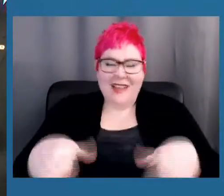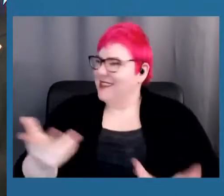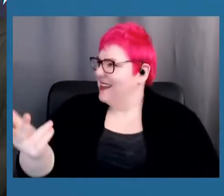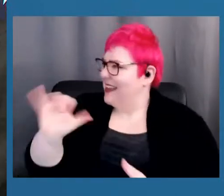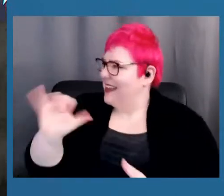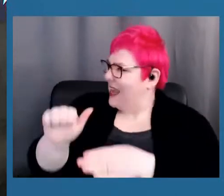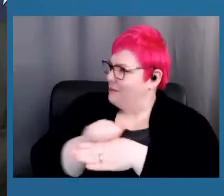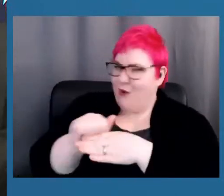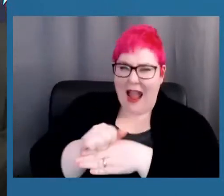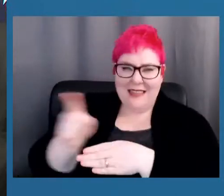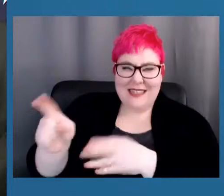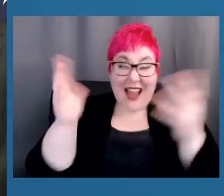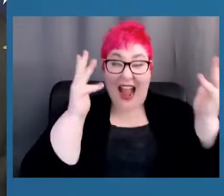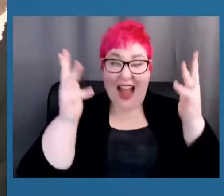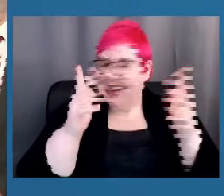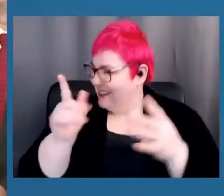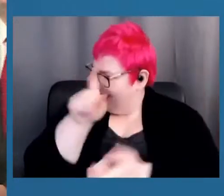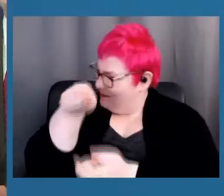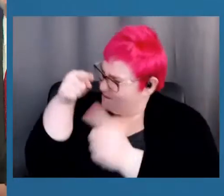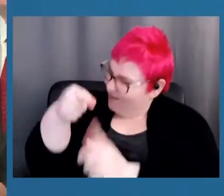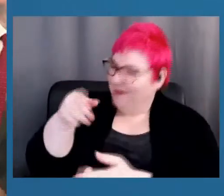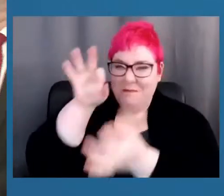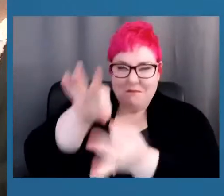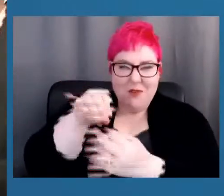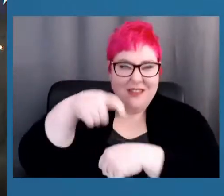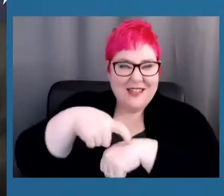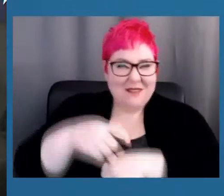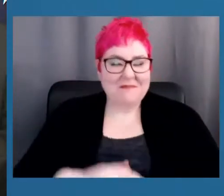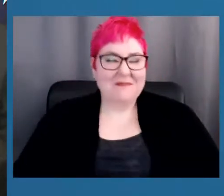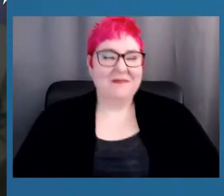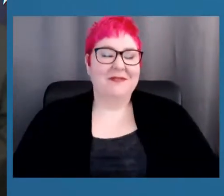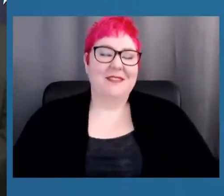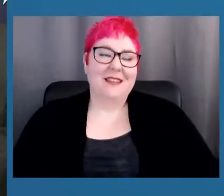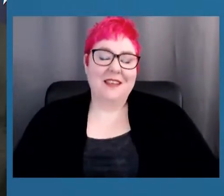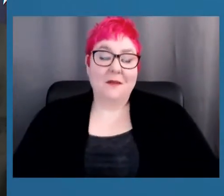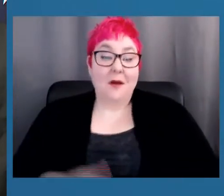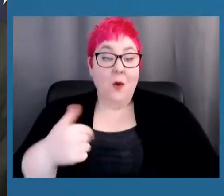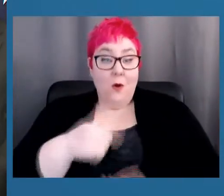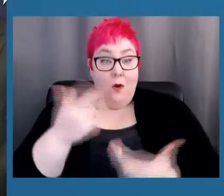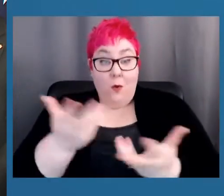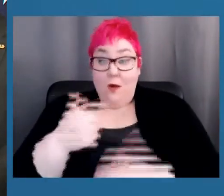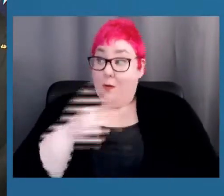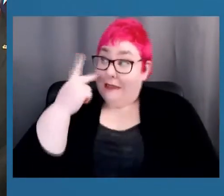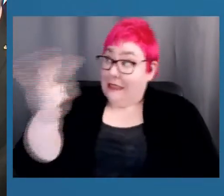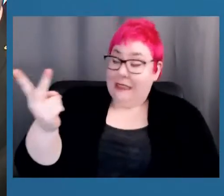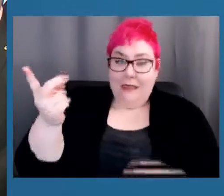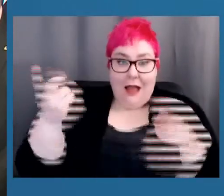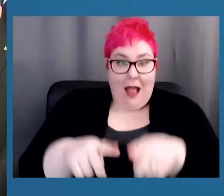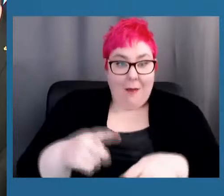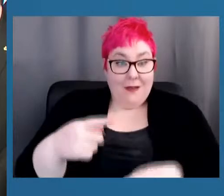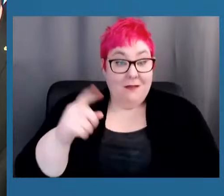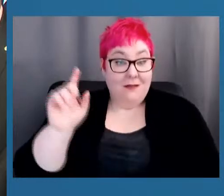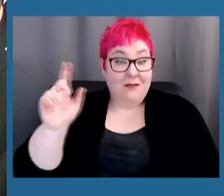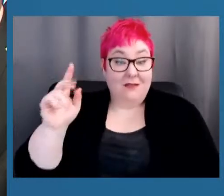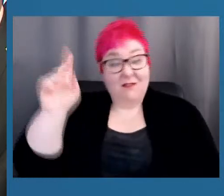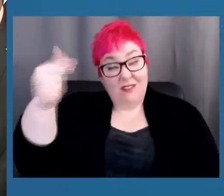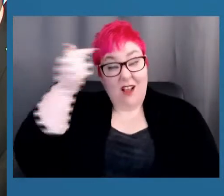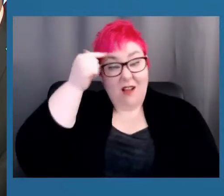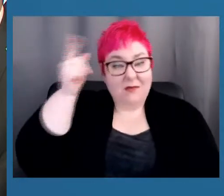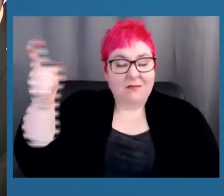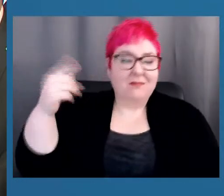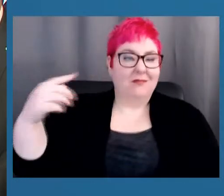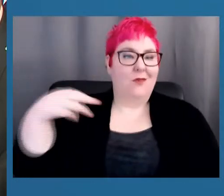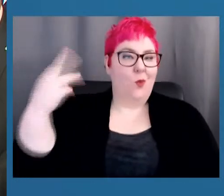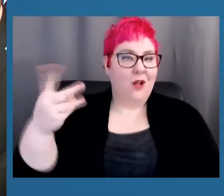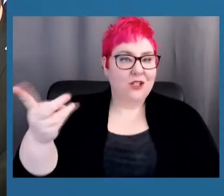them. So much of what we have seen coming out of Washington in the past few weeks have really been